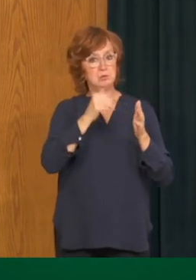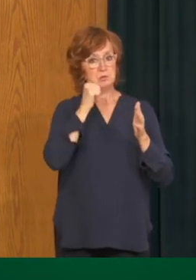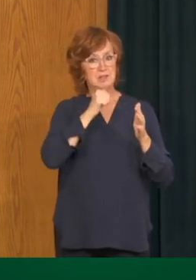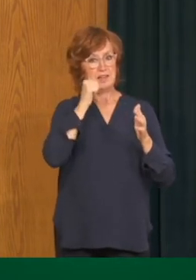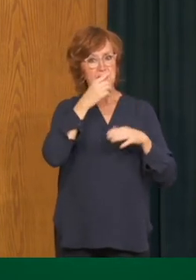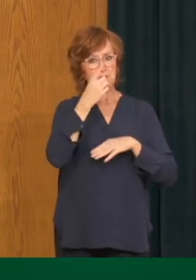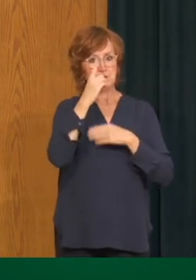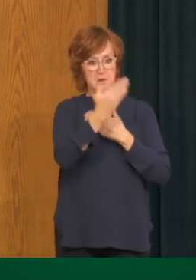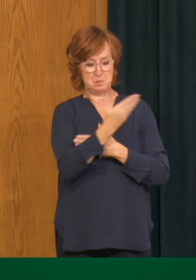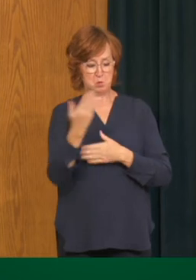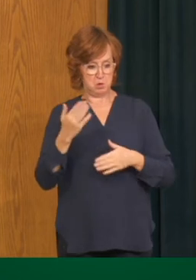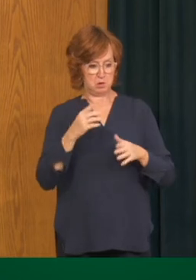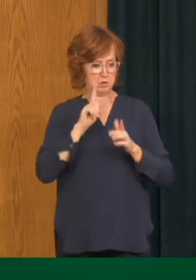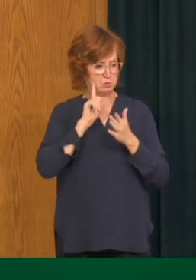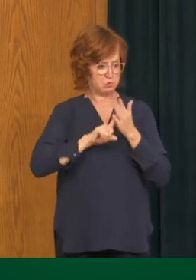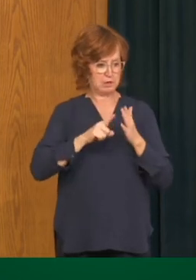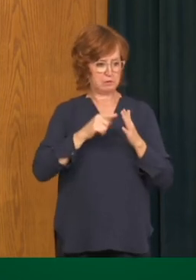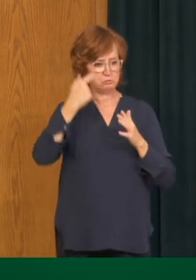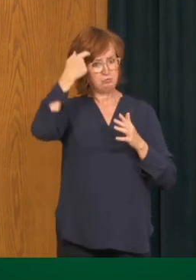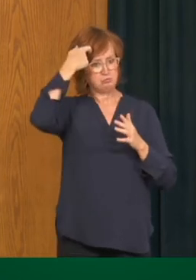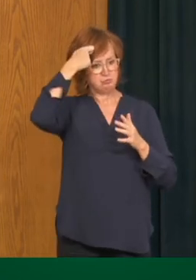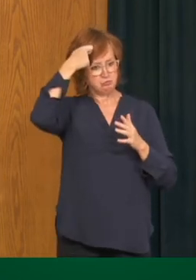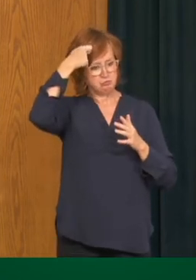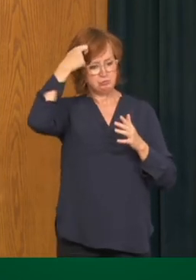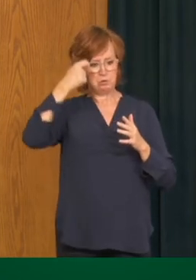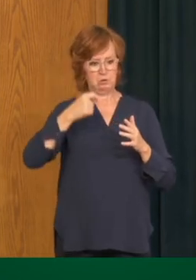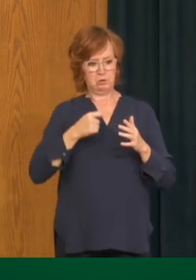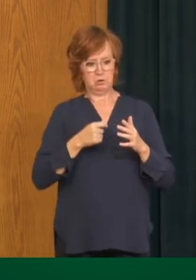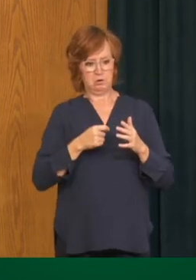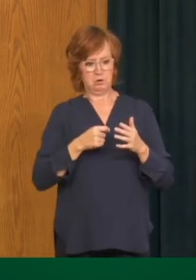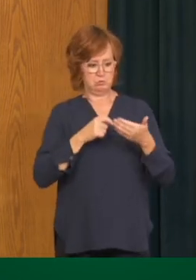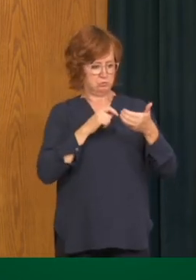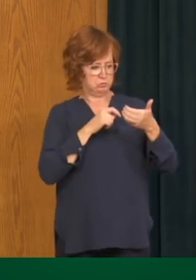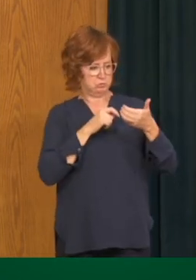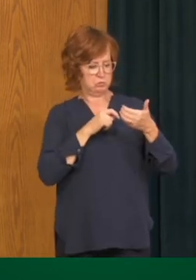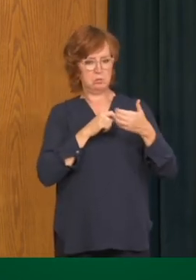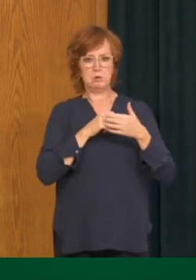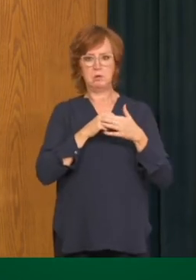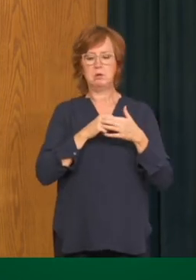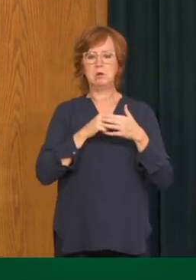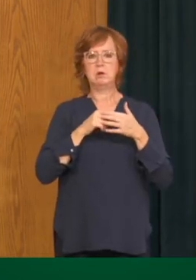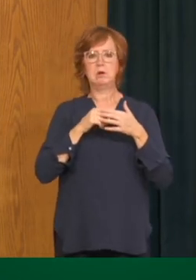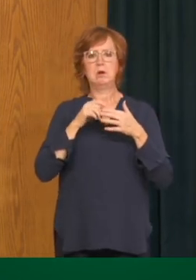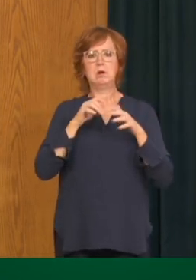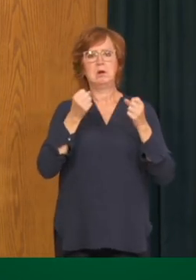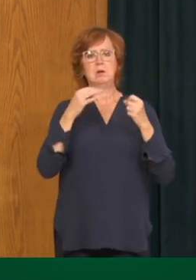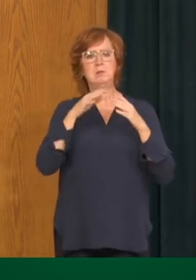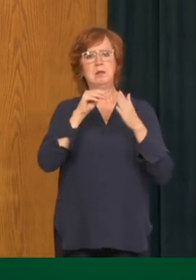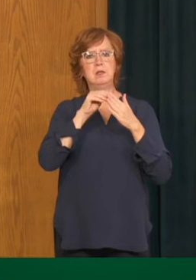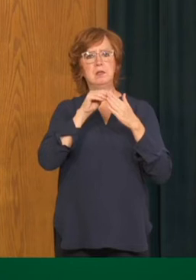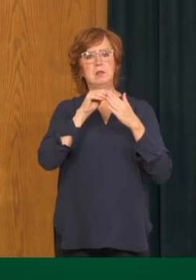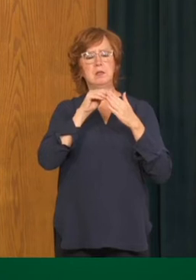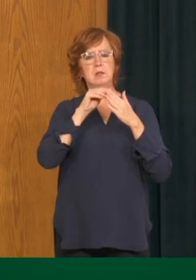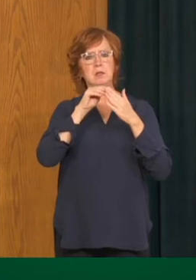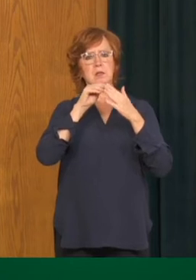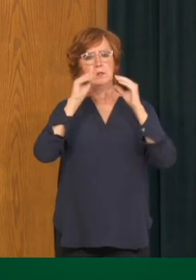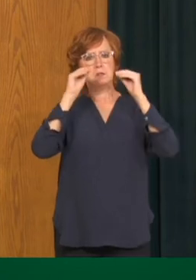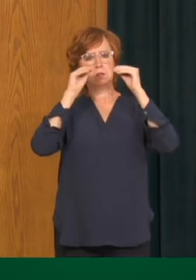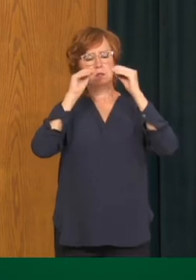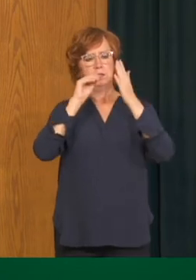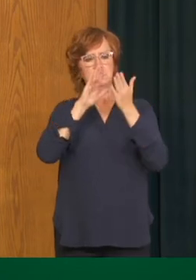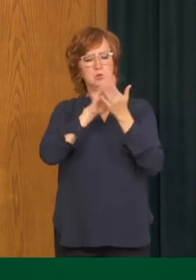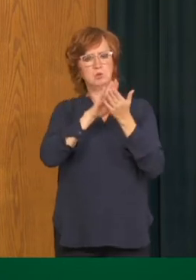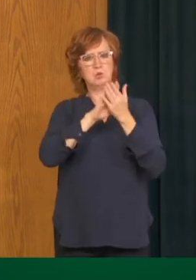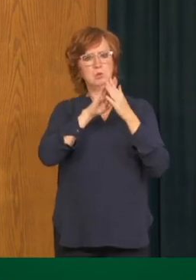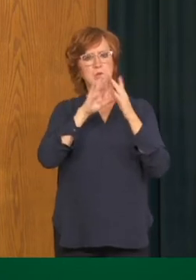aware of what to watch out for in terms of symptoms. So having that checklist on your fridge that many school divisions have now posted online,